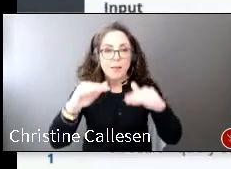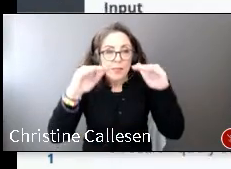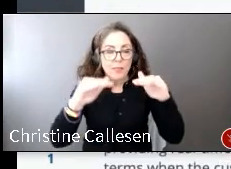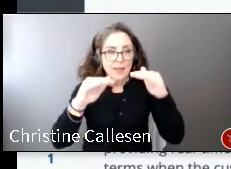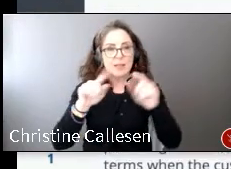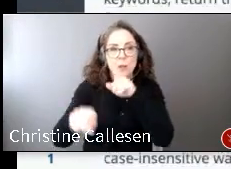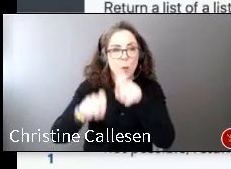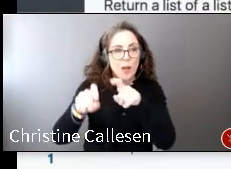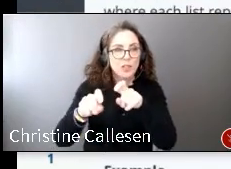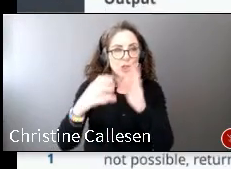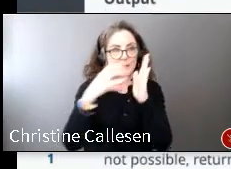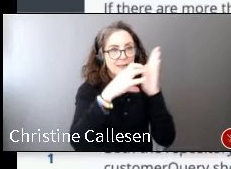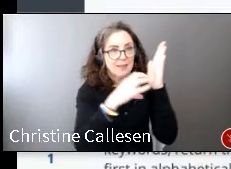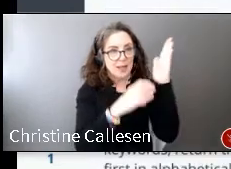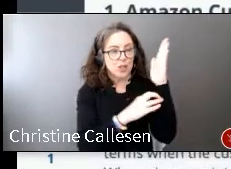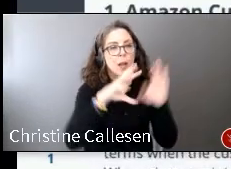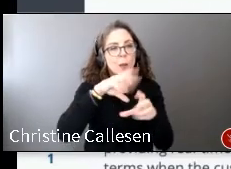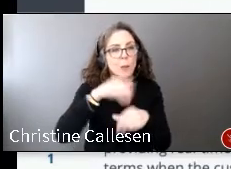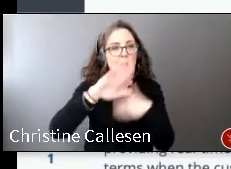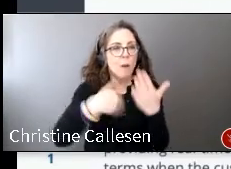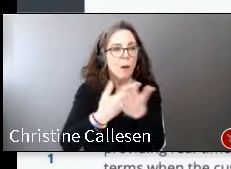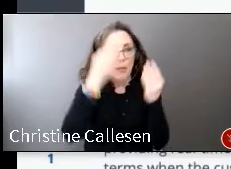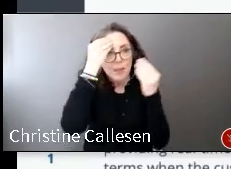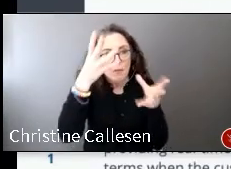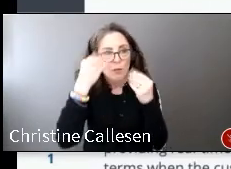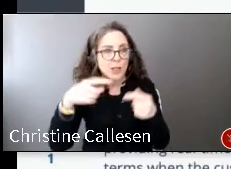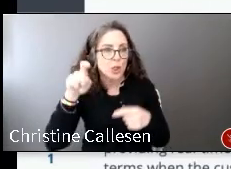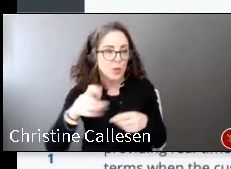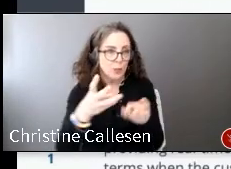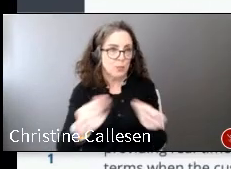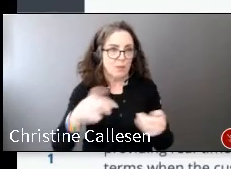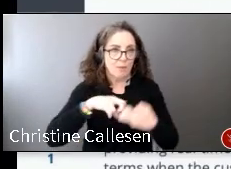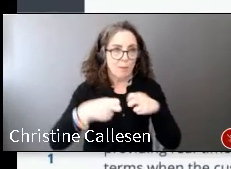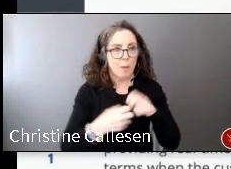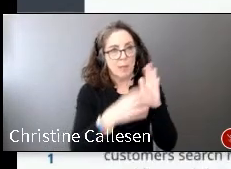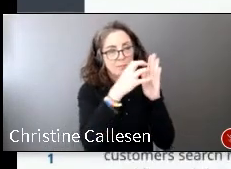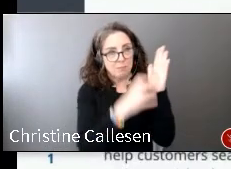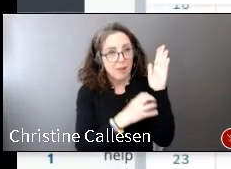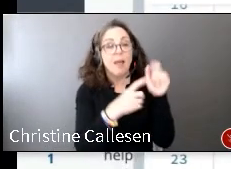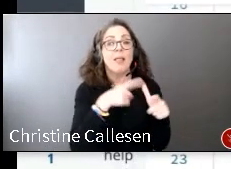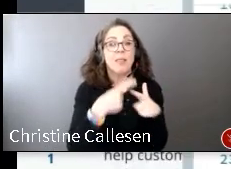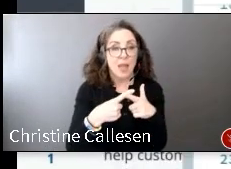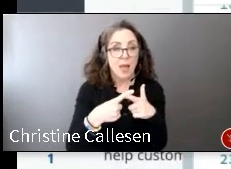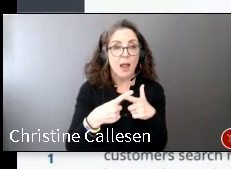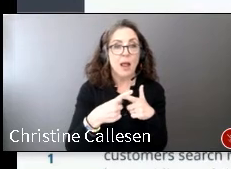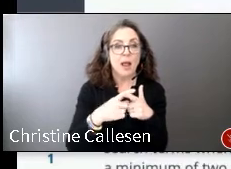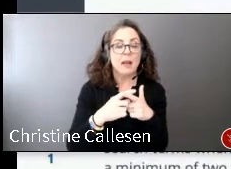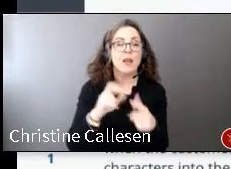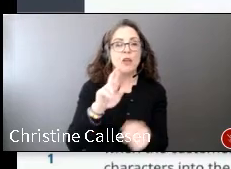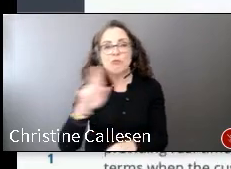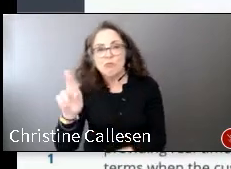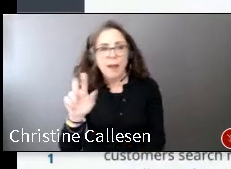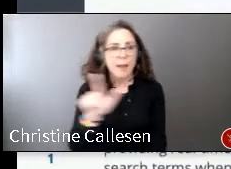question section, including all the information that you needed to solve the problem. And then you can drag left and right